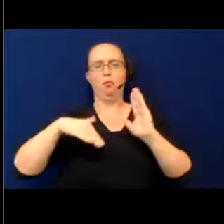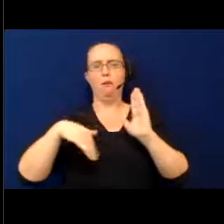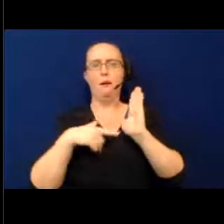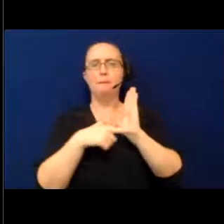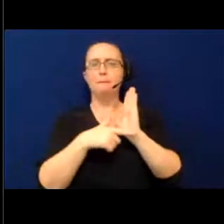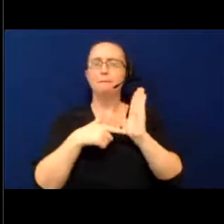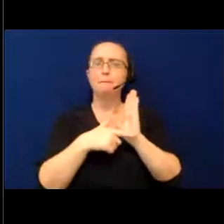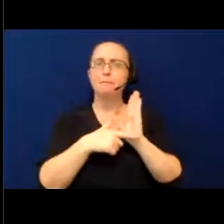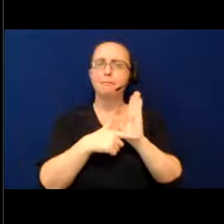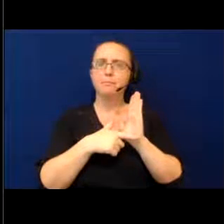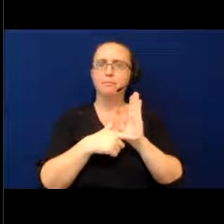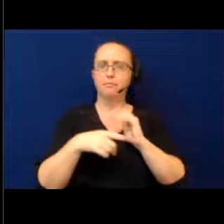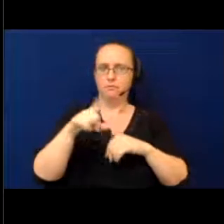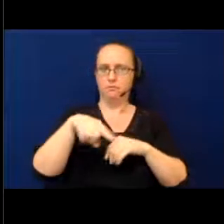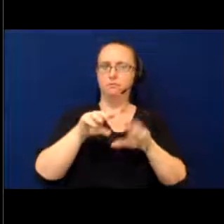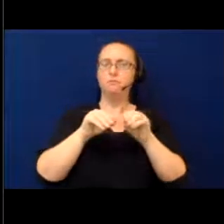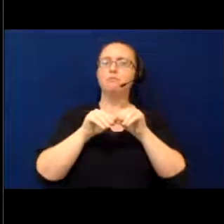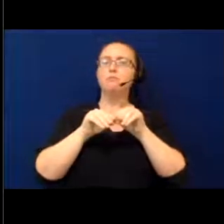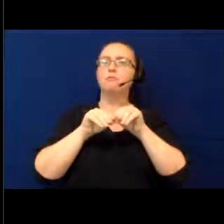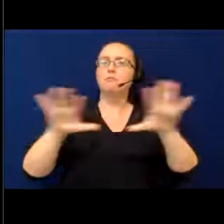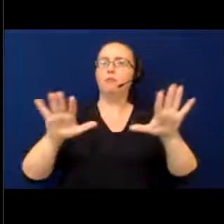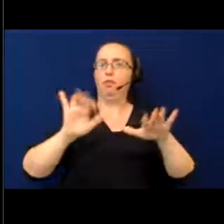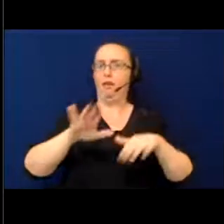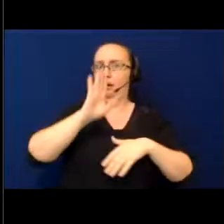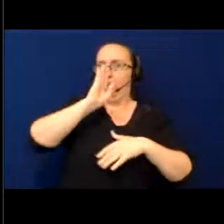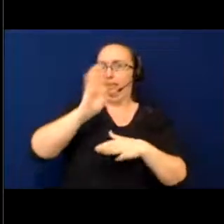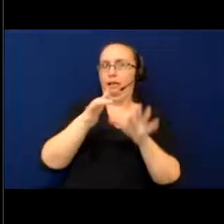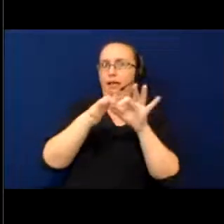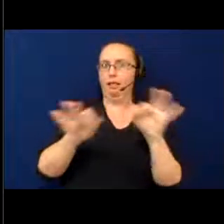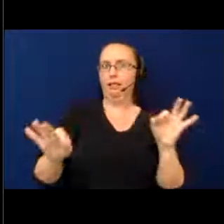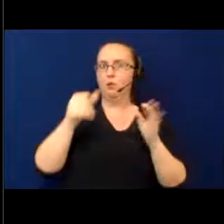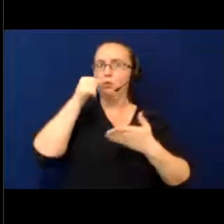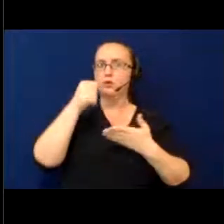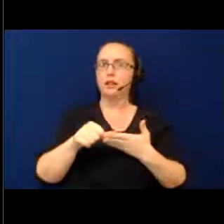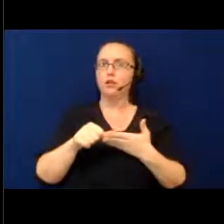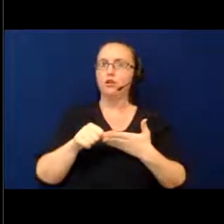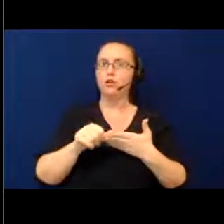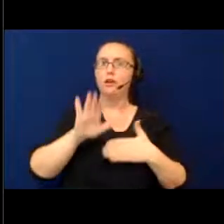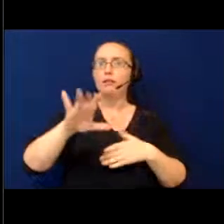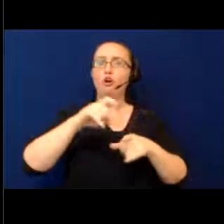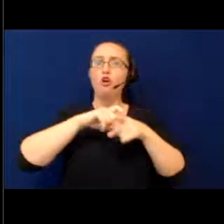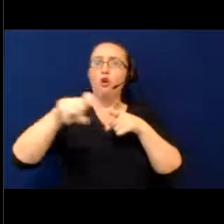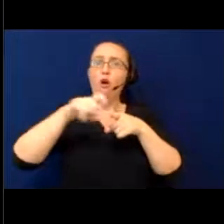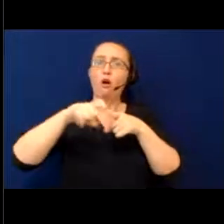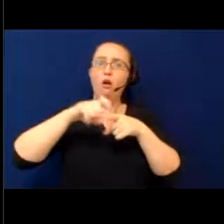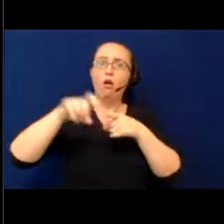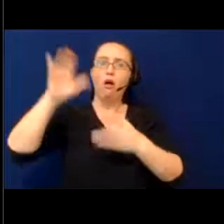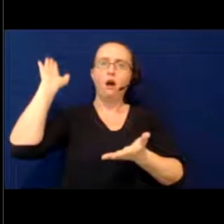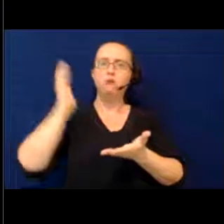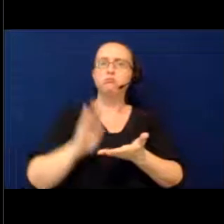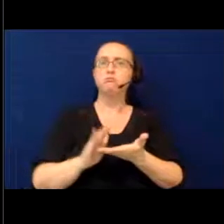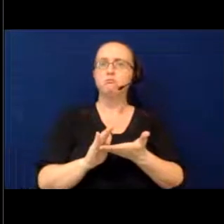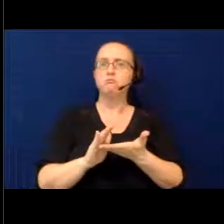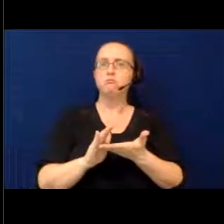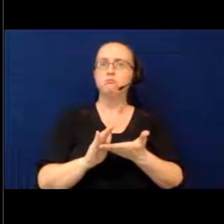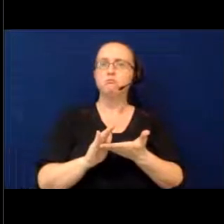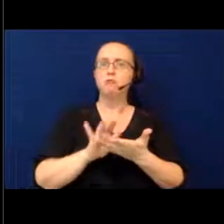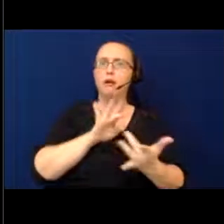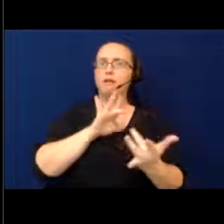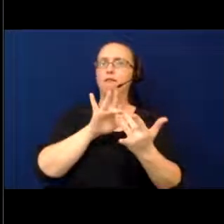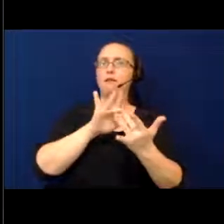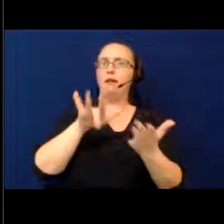they sent out the plain language letter, it decreased their call volume in their contact center